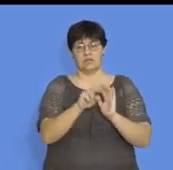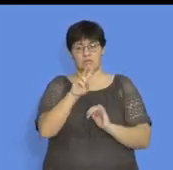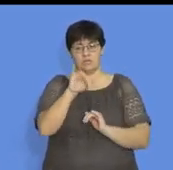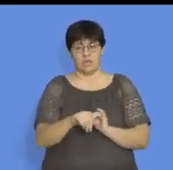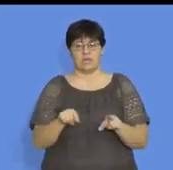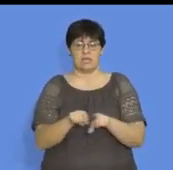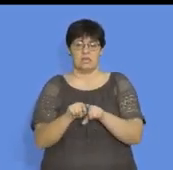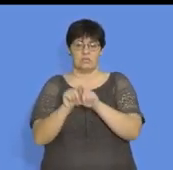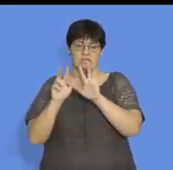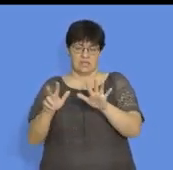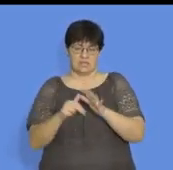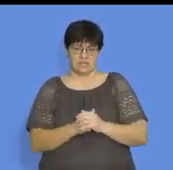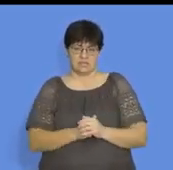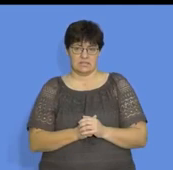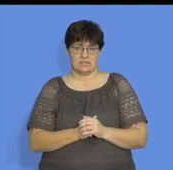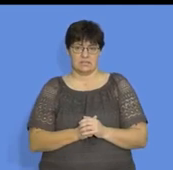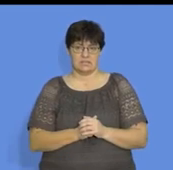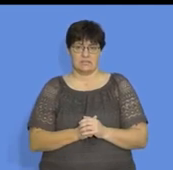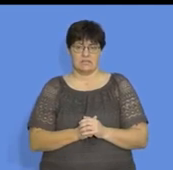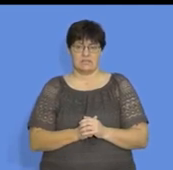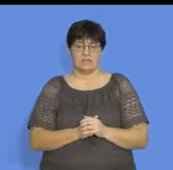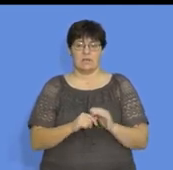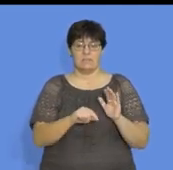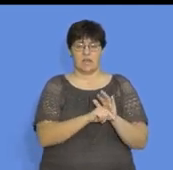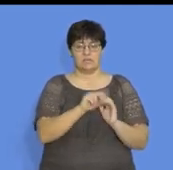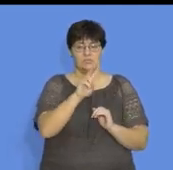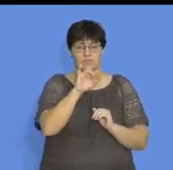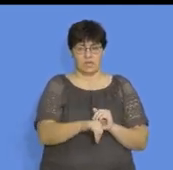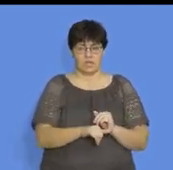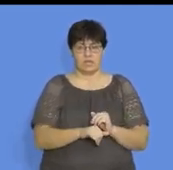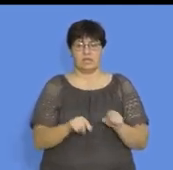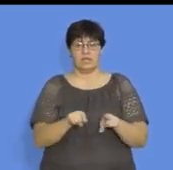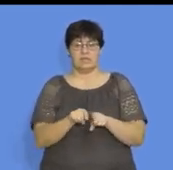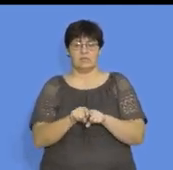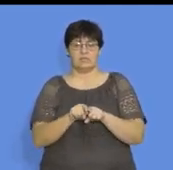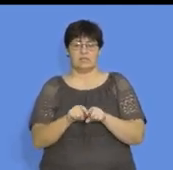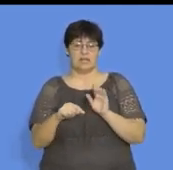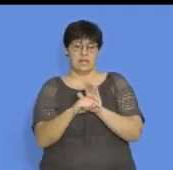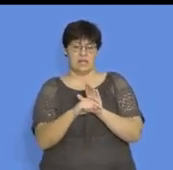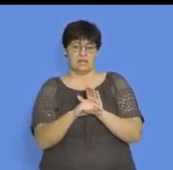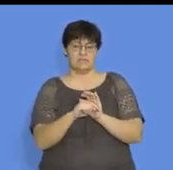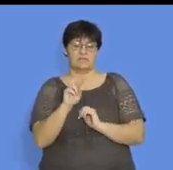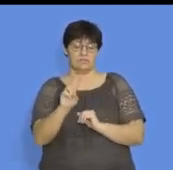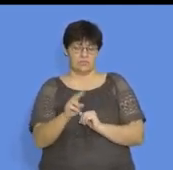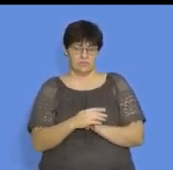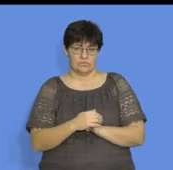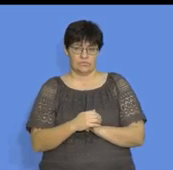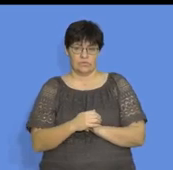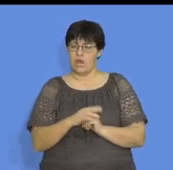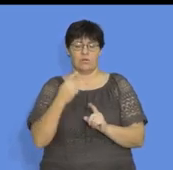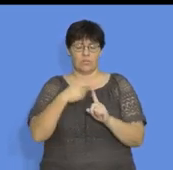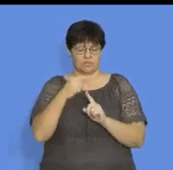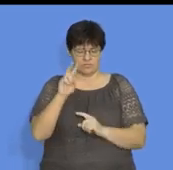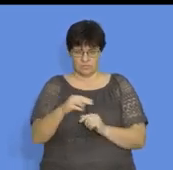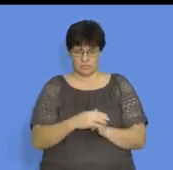minus 2y equal 8, minus 2y equal to negative 2, positive